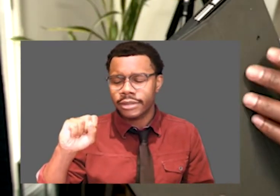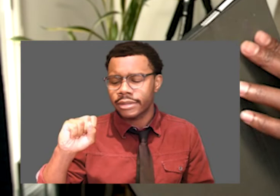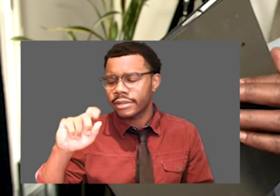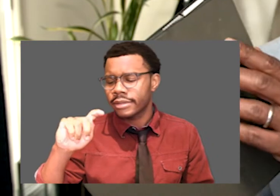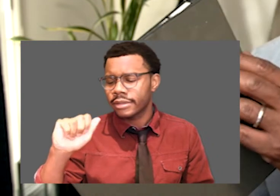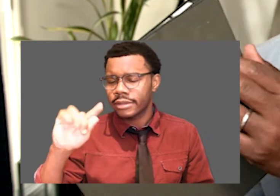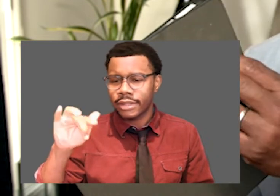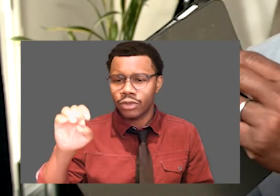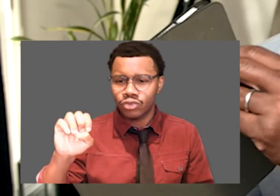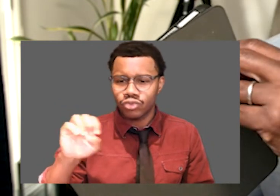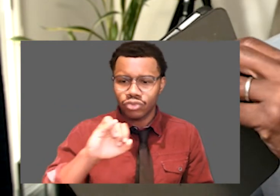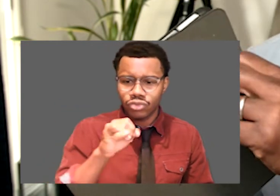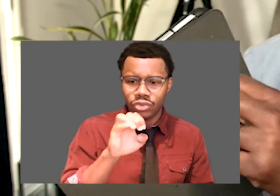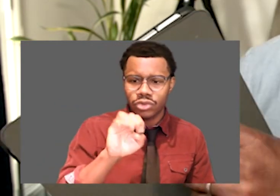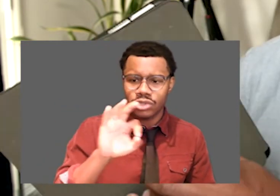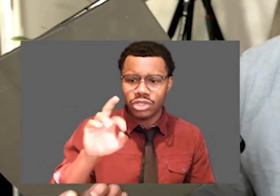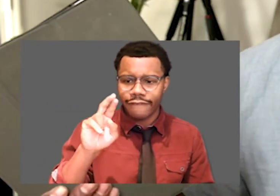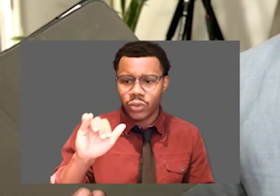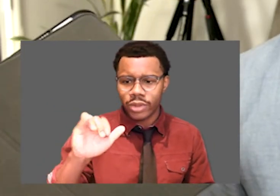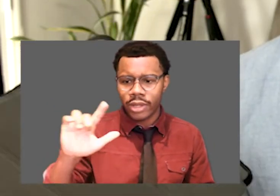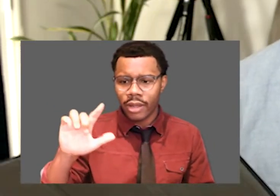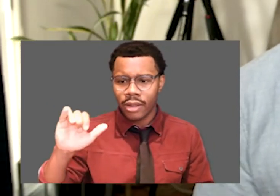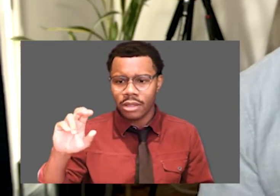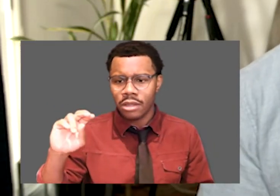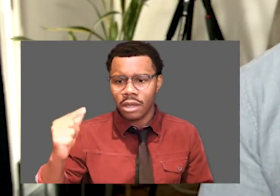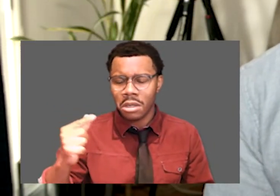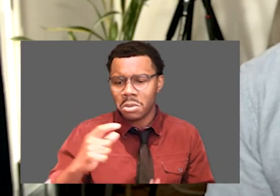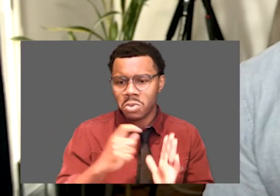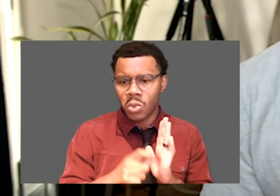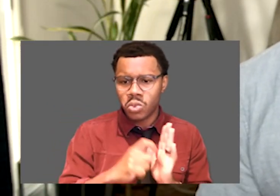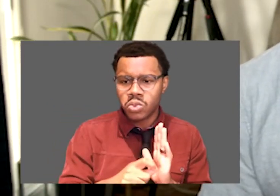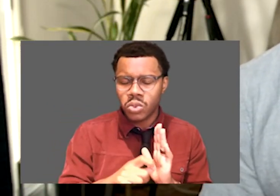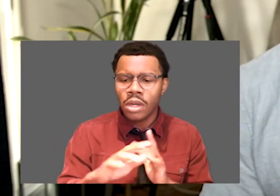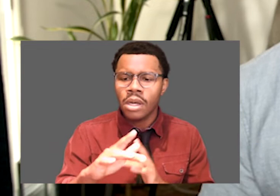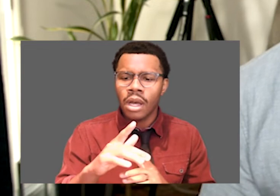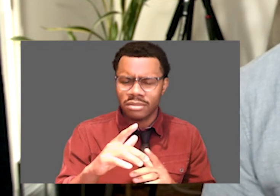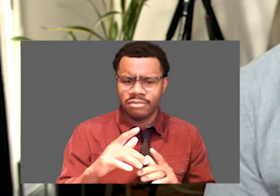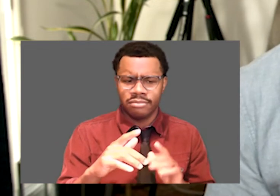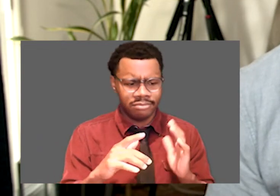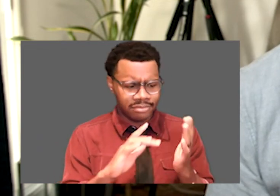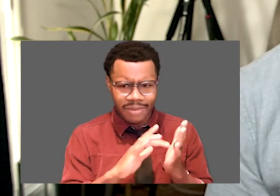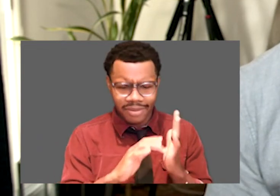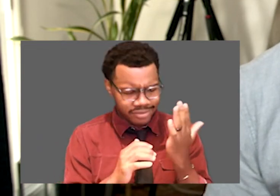that's dirty. That's nasty. Fuzzies. All right.